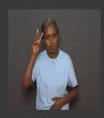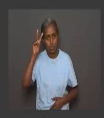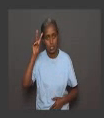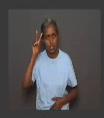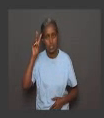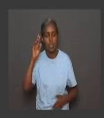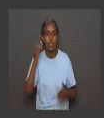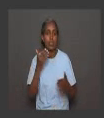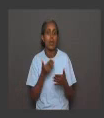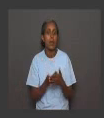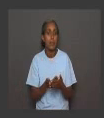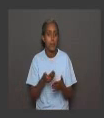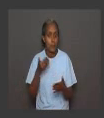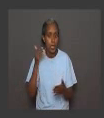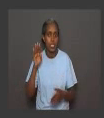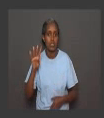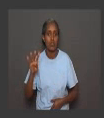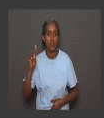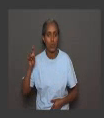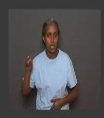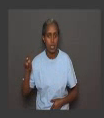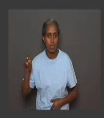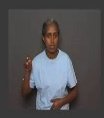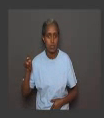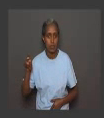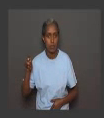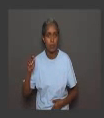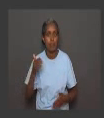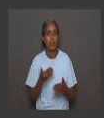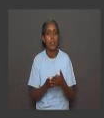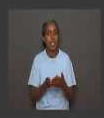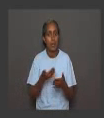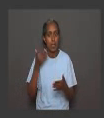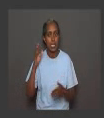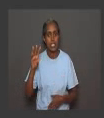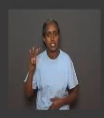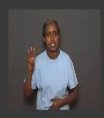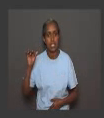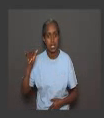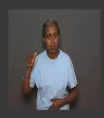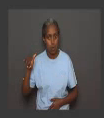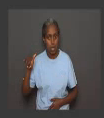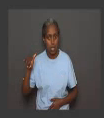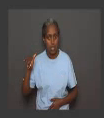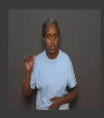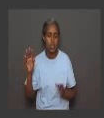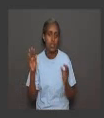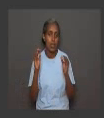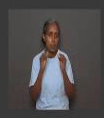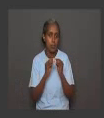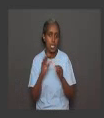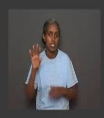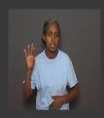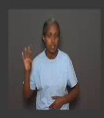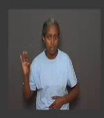squared minus 4x minus 6y